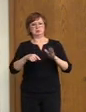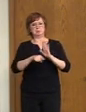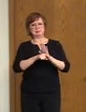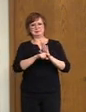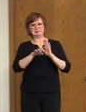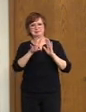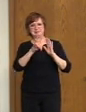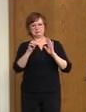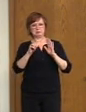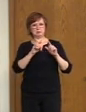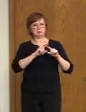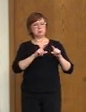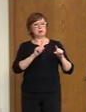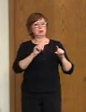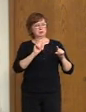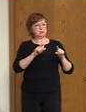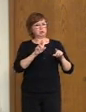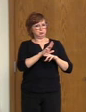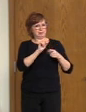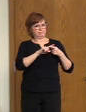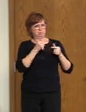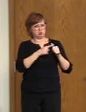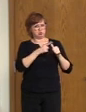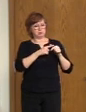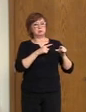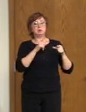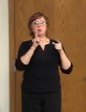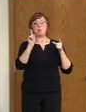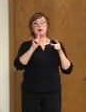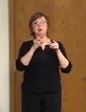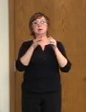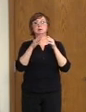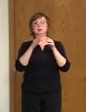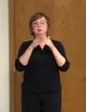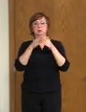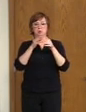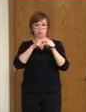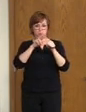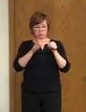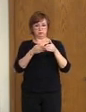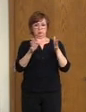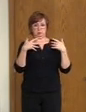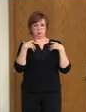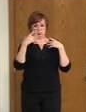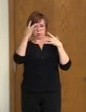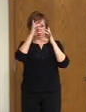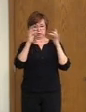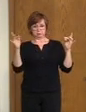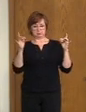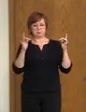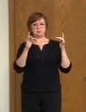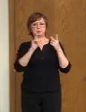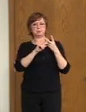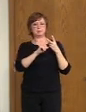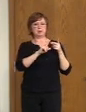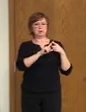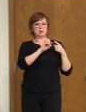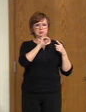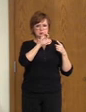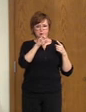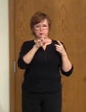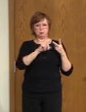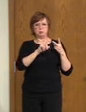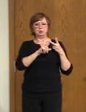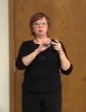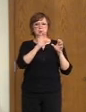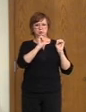General Hospital as the base. The first recipients of the vaccine will be healthcare workers in our intensive care units, emergency rooms, our COVID